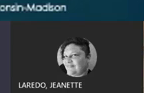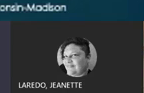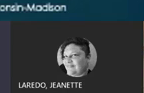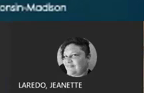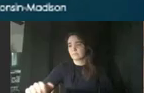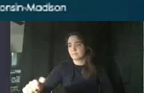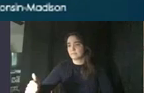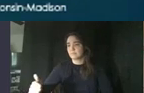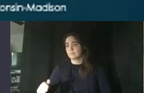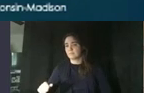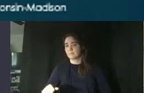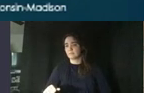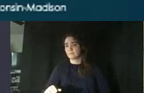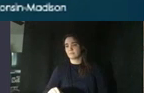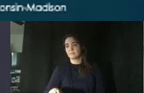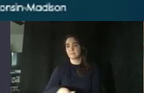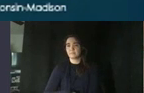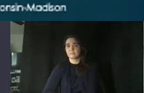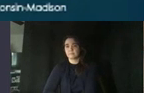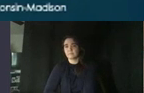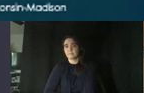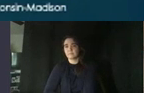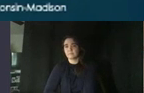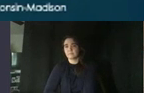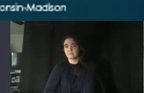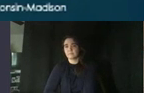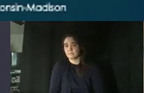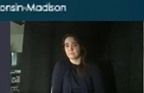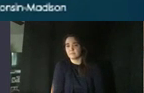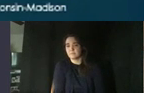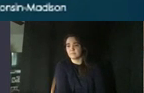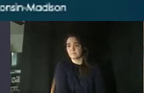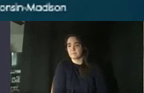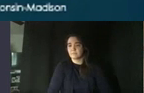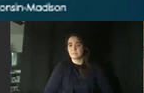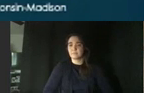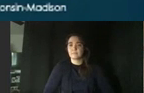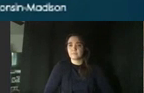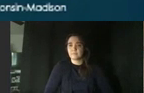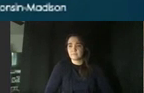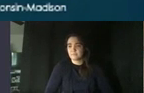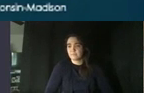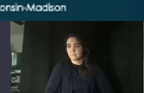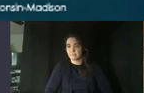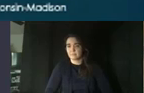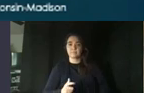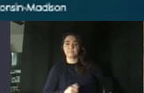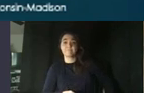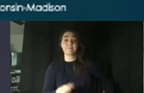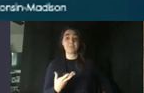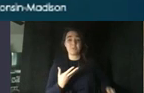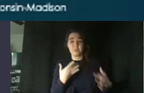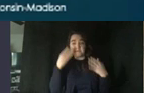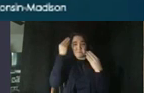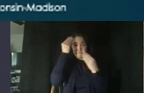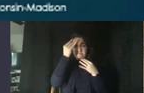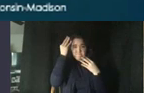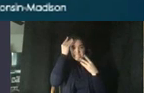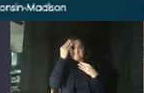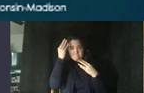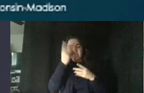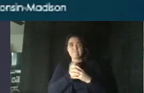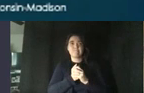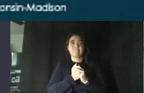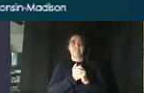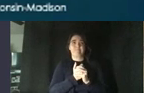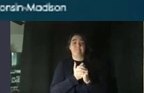Are there any comments coming up? While we're letting that percolate, it looks like Monique says, I work in an assisted